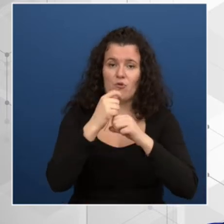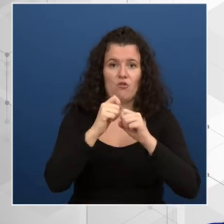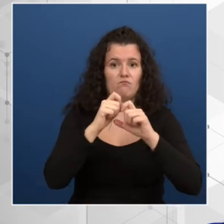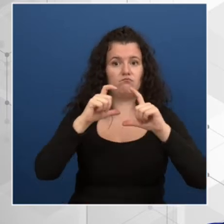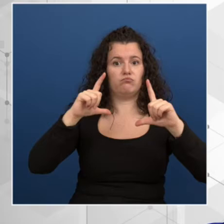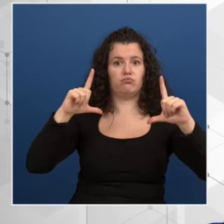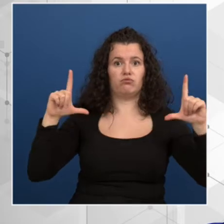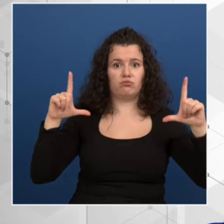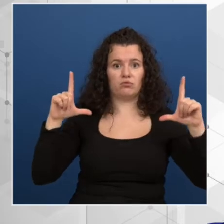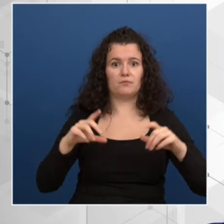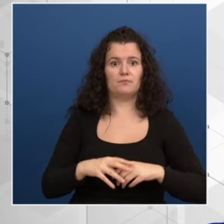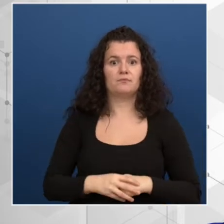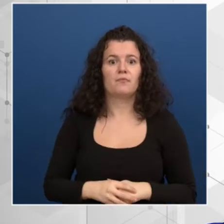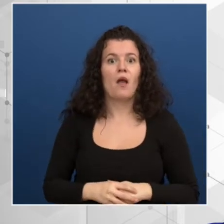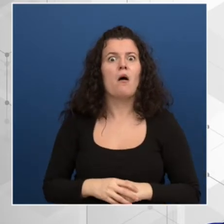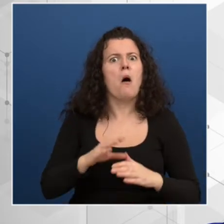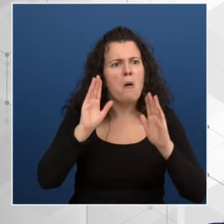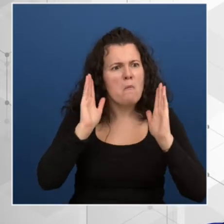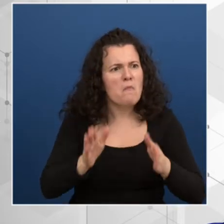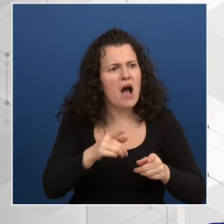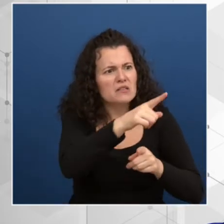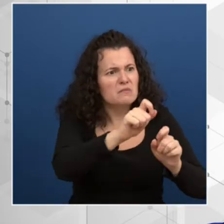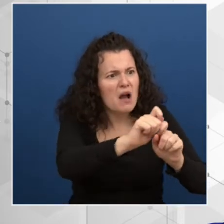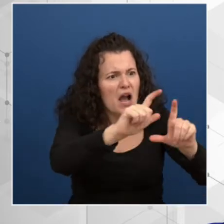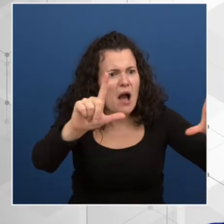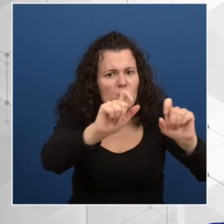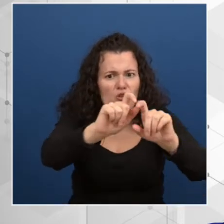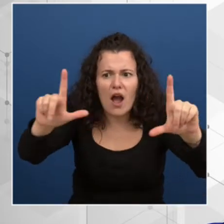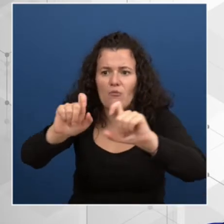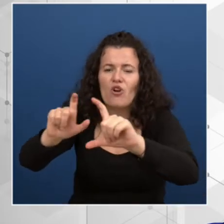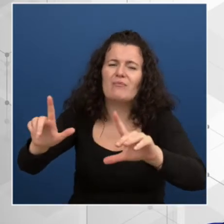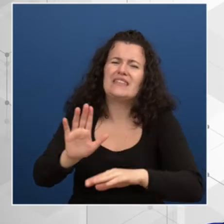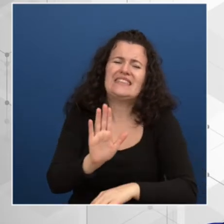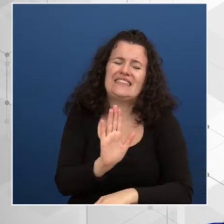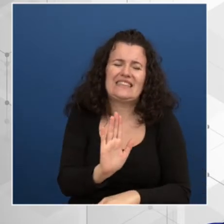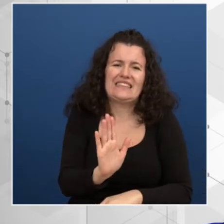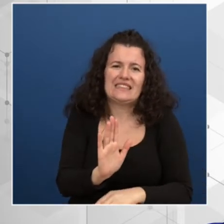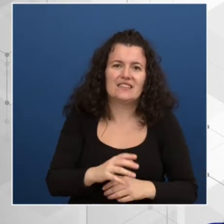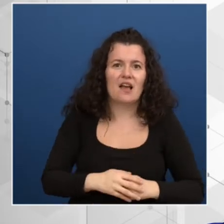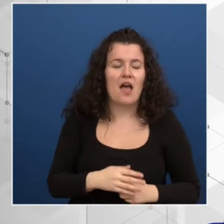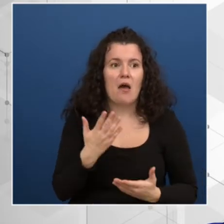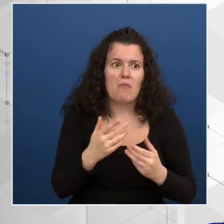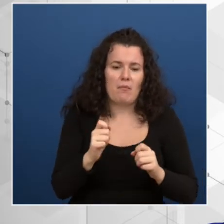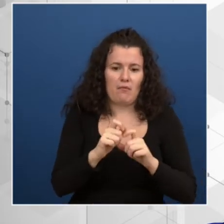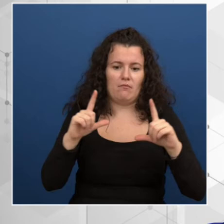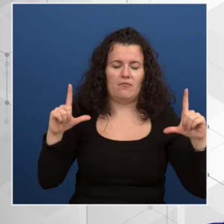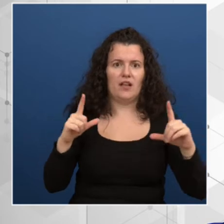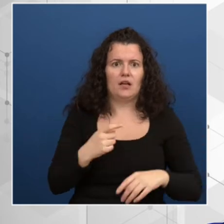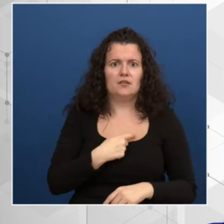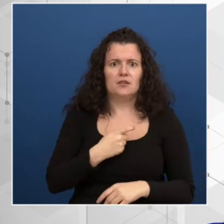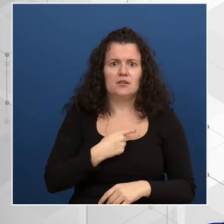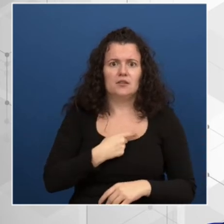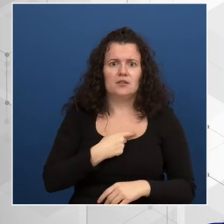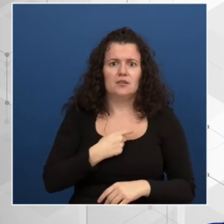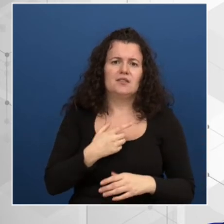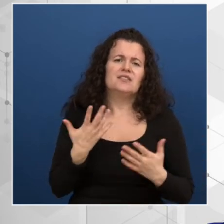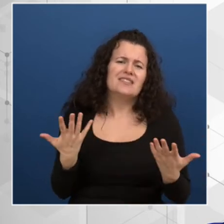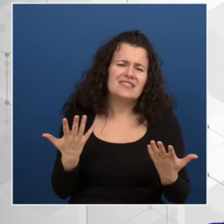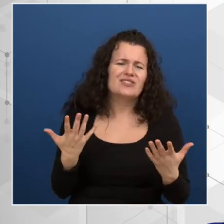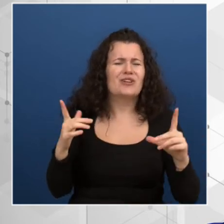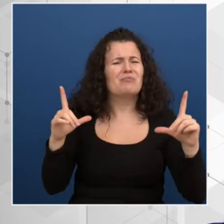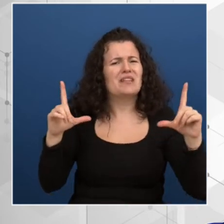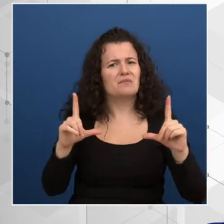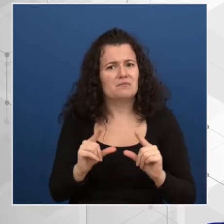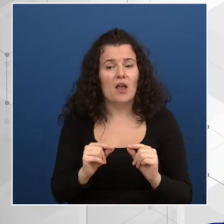you don't want to force people to say everyone must have their camera on because it can increase anxiety for some people, particularly if they've got a visual issue and they're leaning in